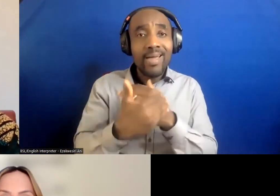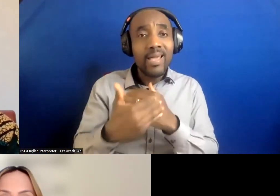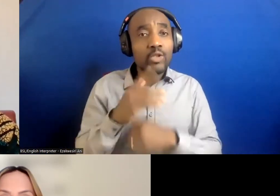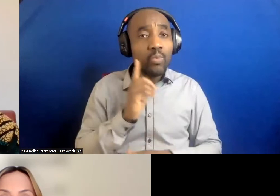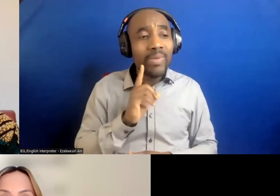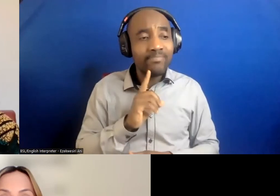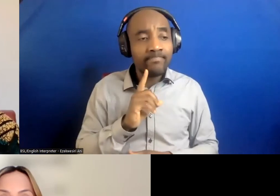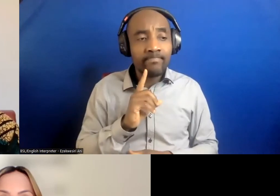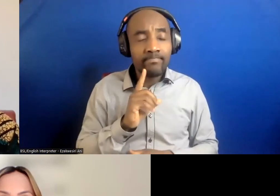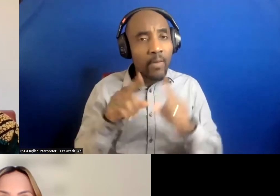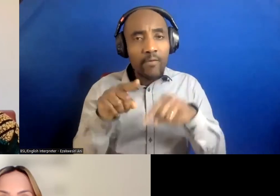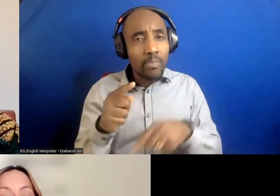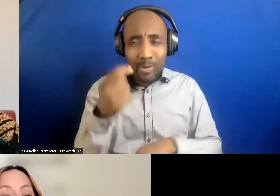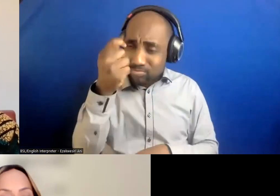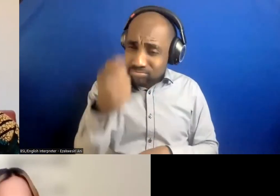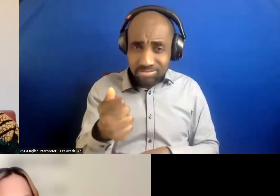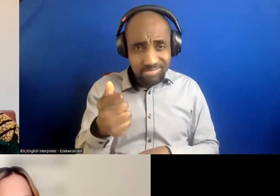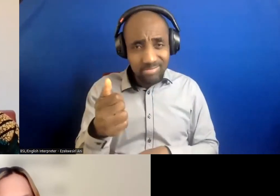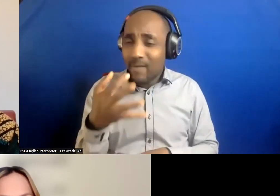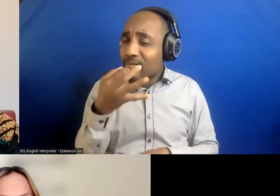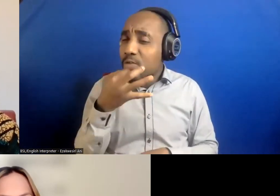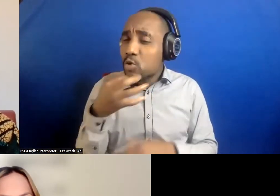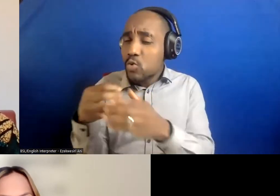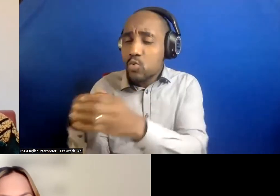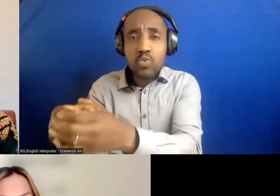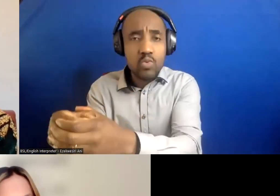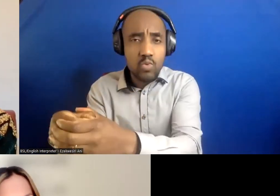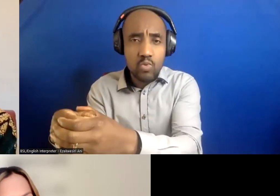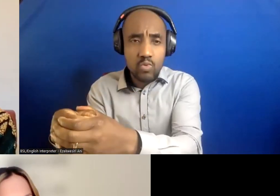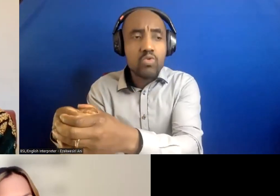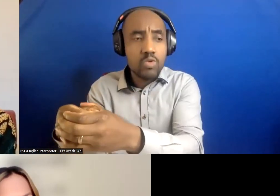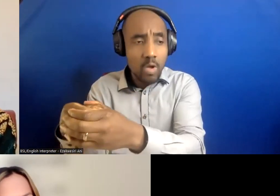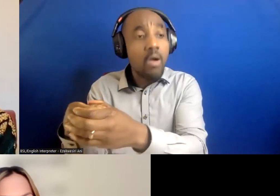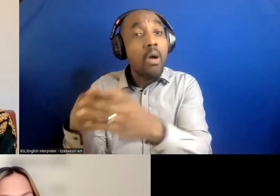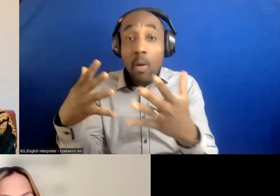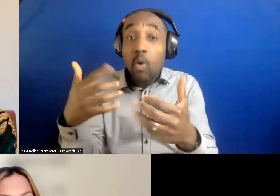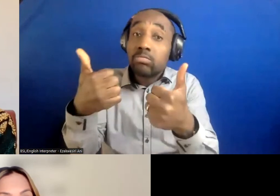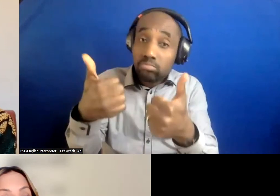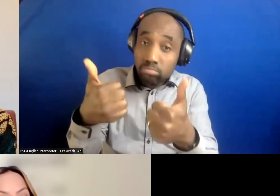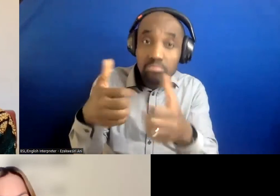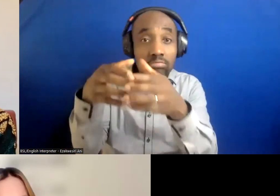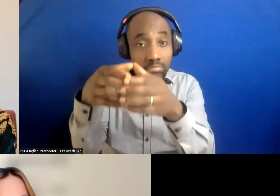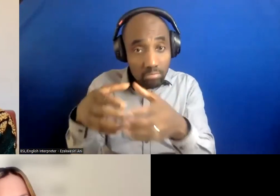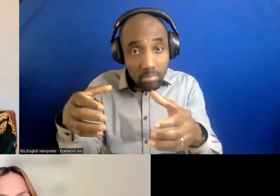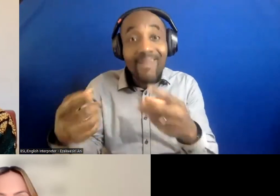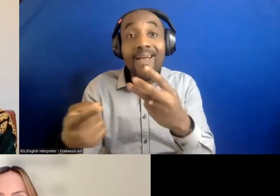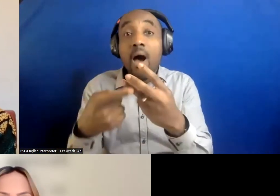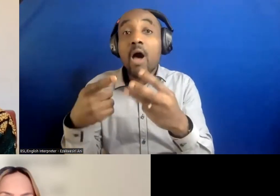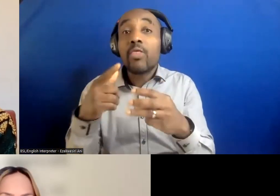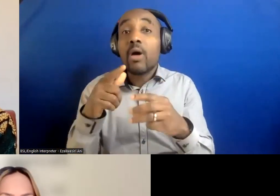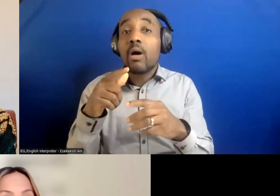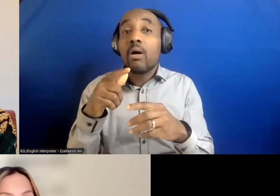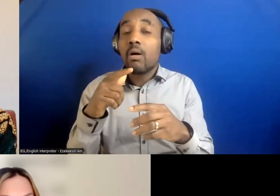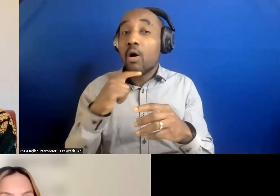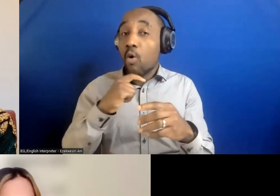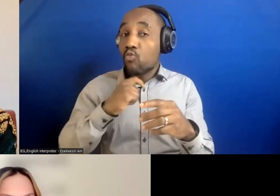that we do have an increase in South Asian females in other positions, particularly